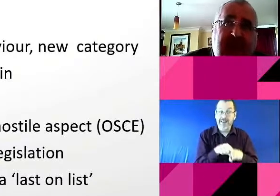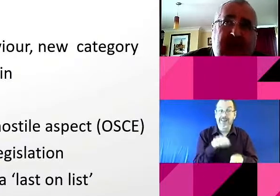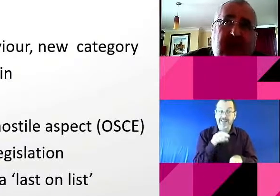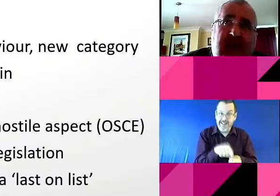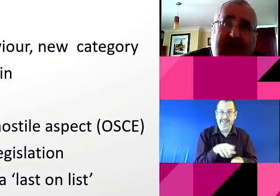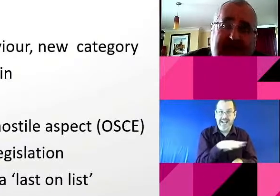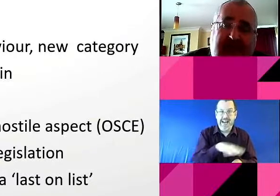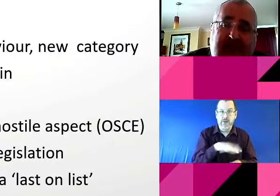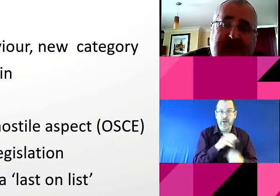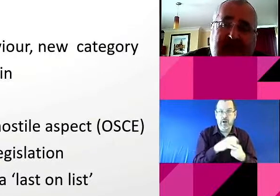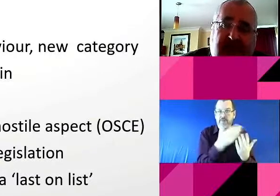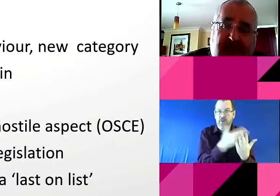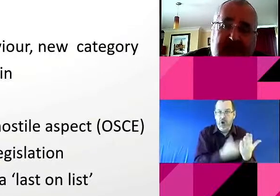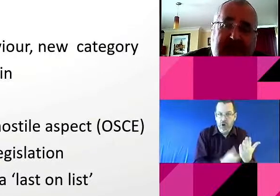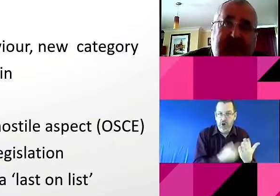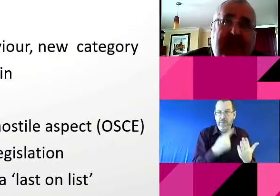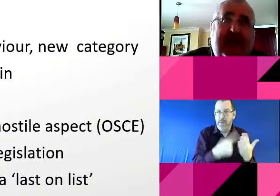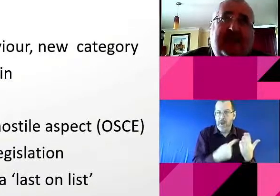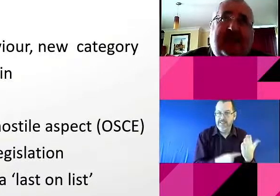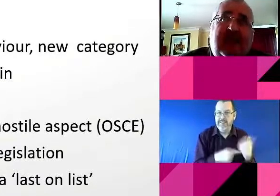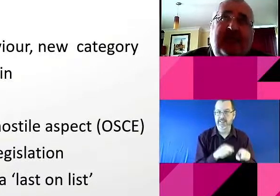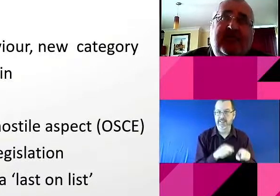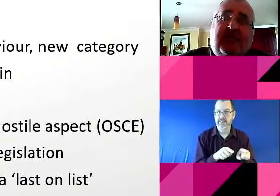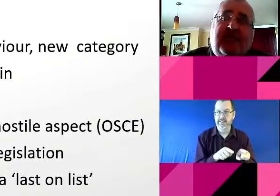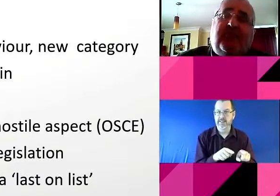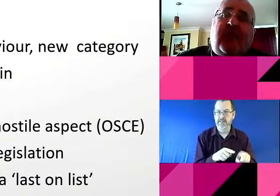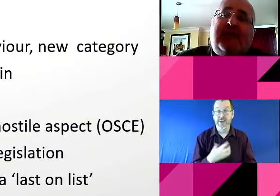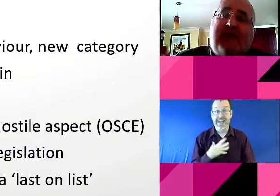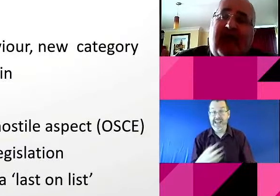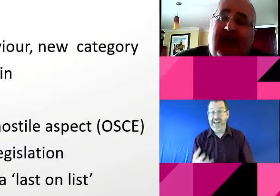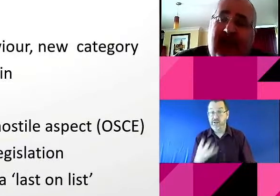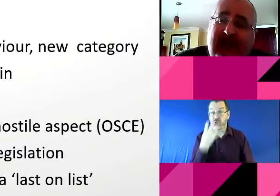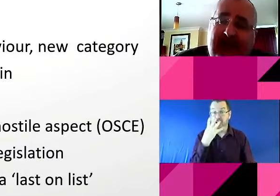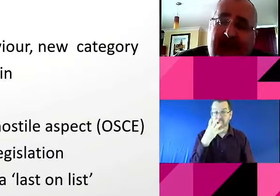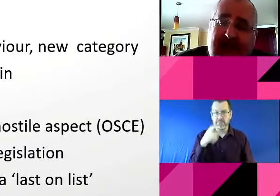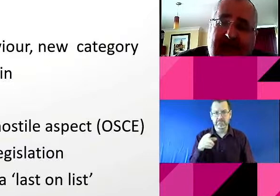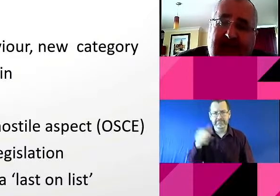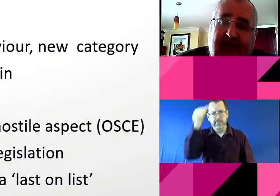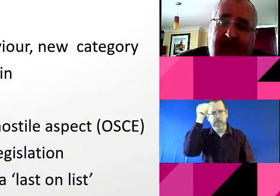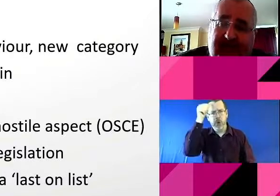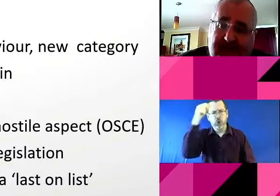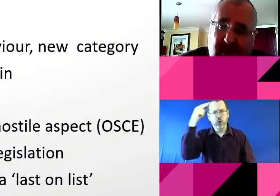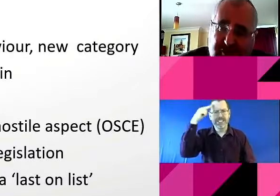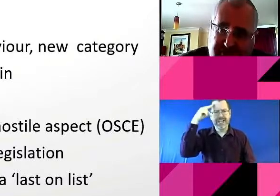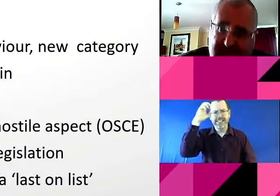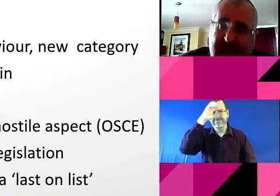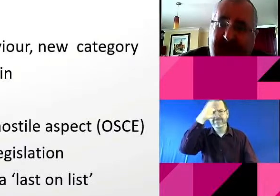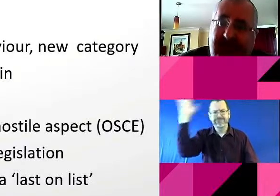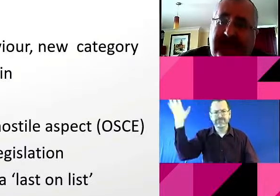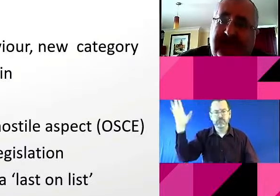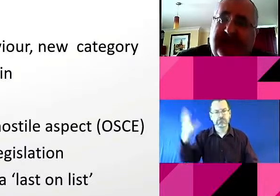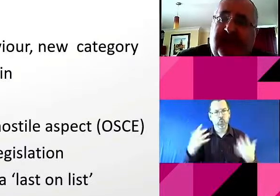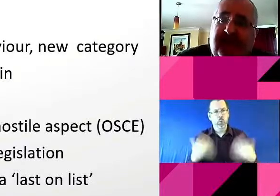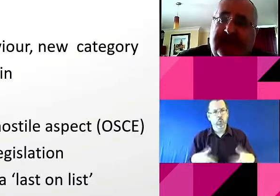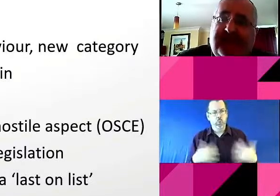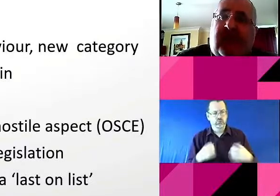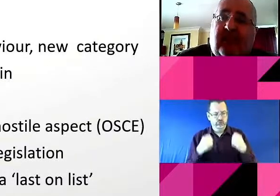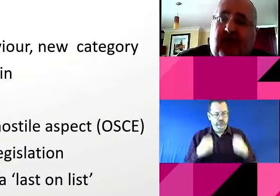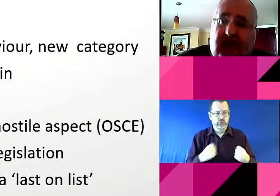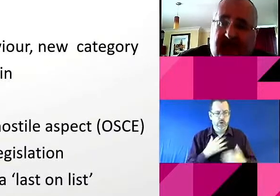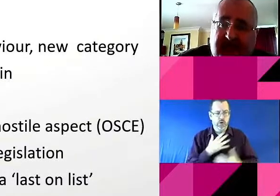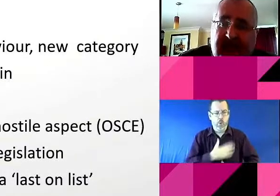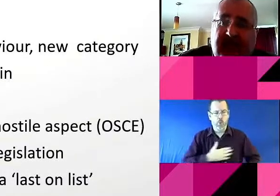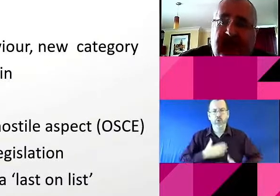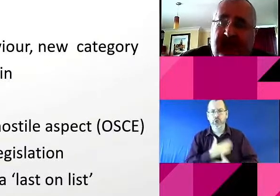crime as a popular term, it conjures up quite a high level of emotion. Hate is a very